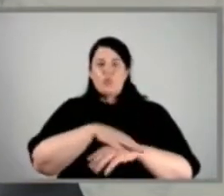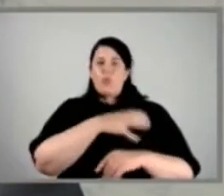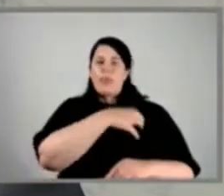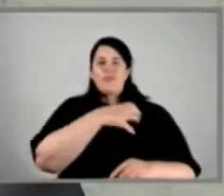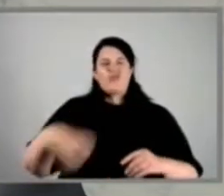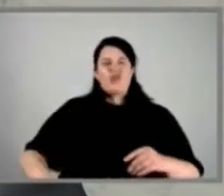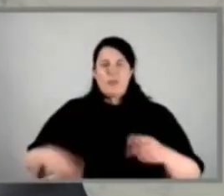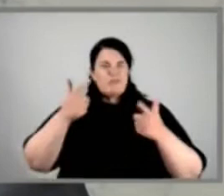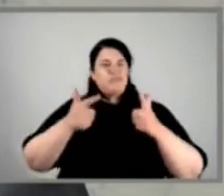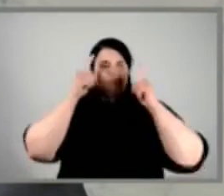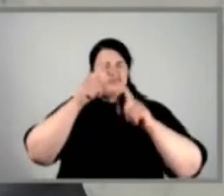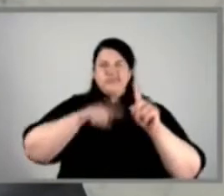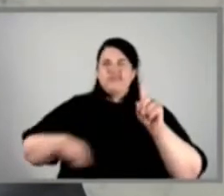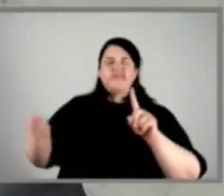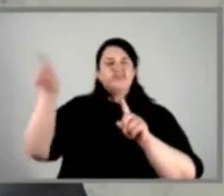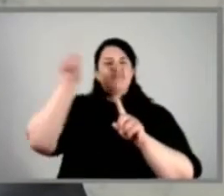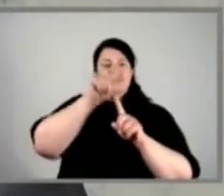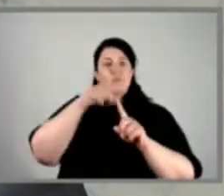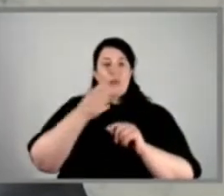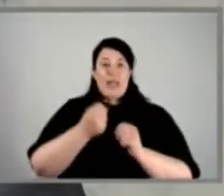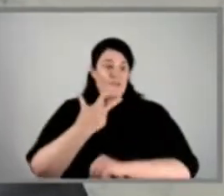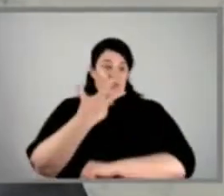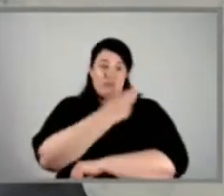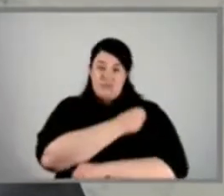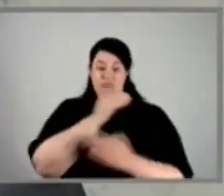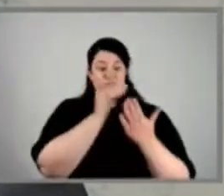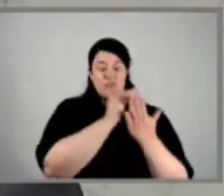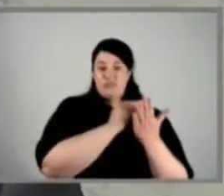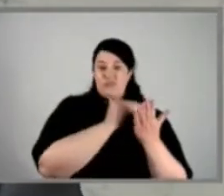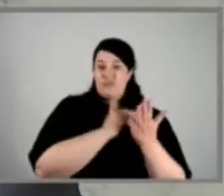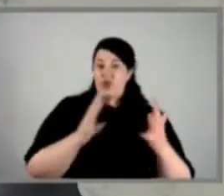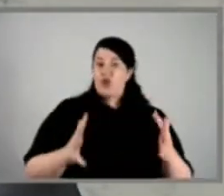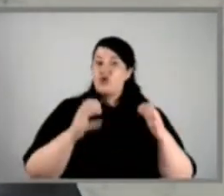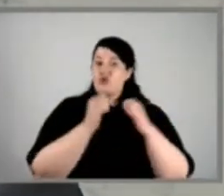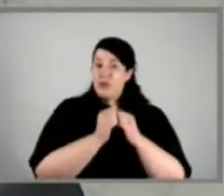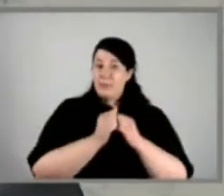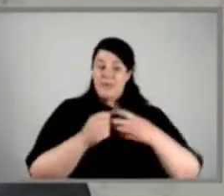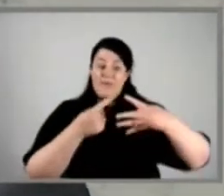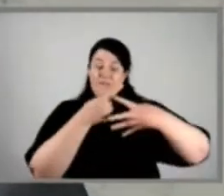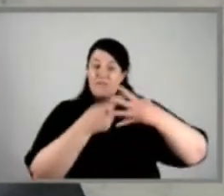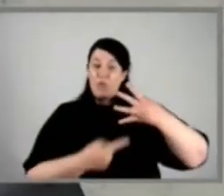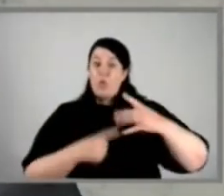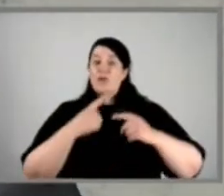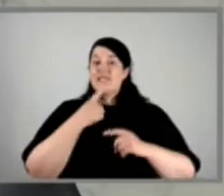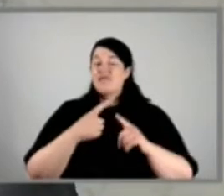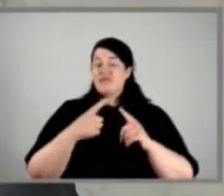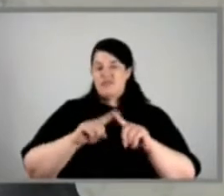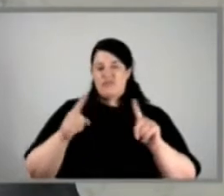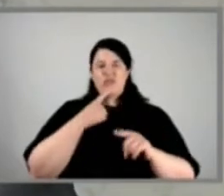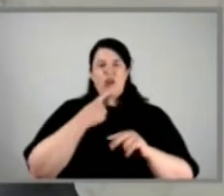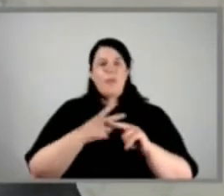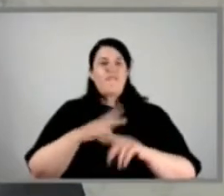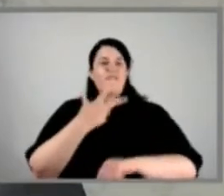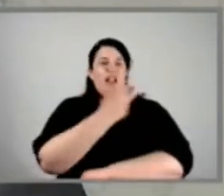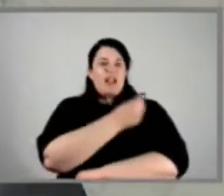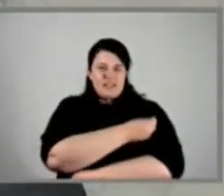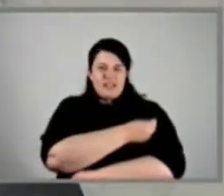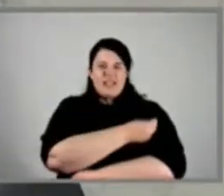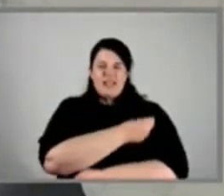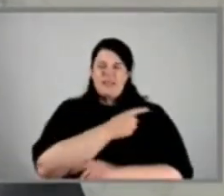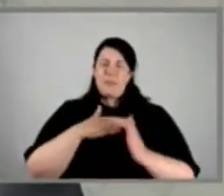our advanced purchase agreements for 4 different types of vaccine, 134 million doses, plus